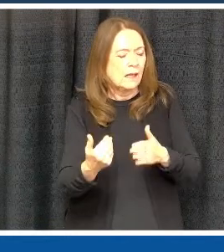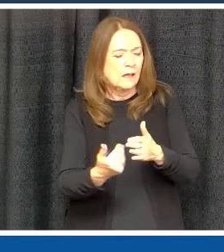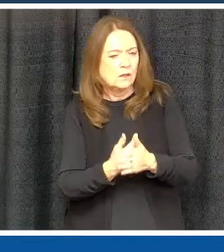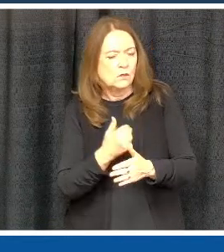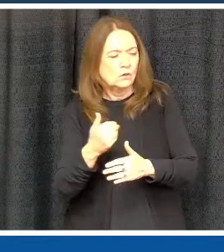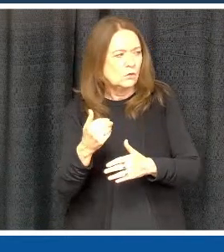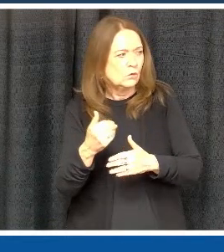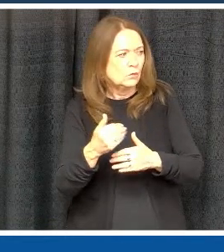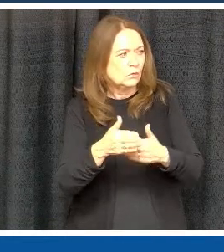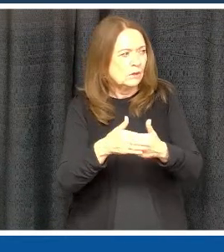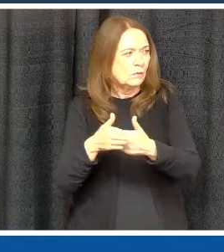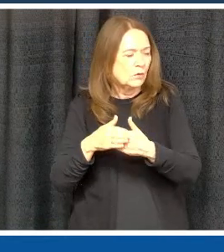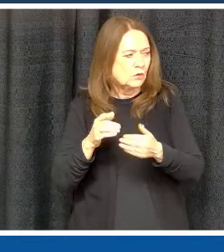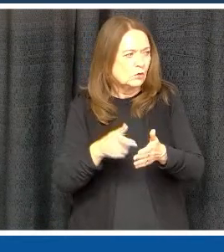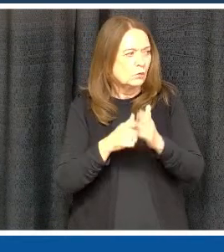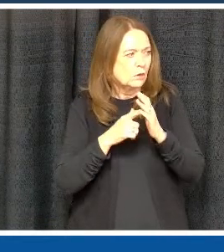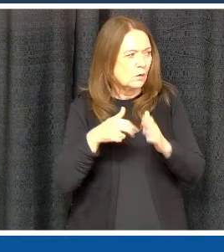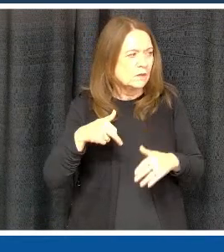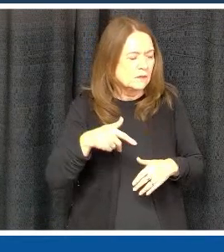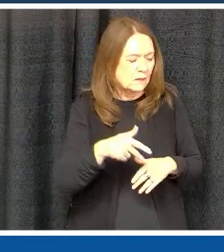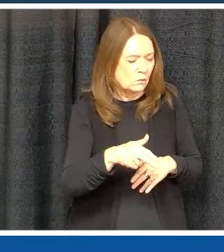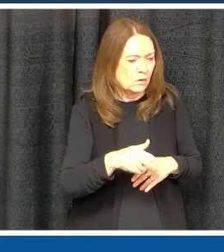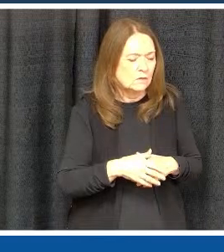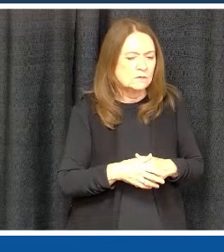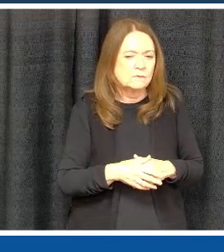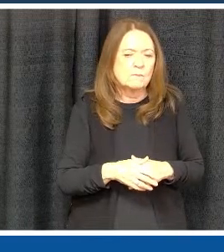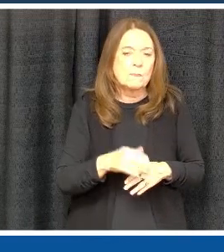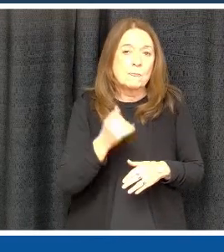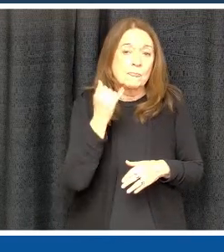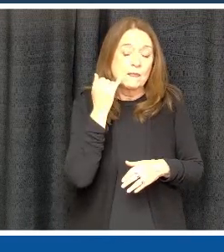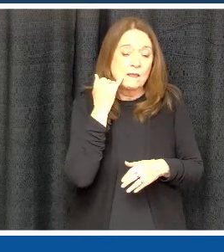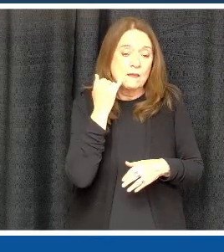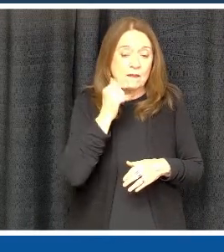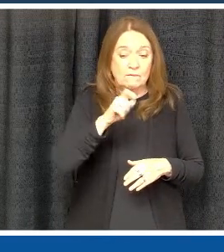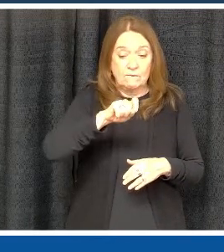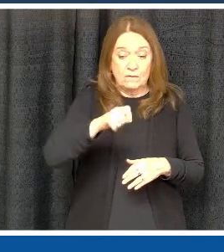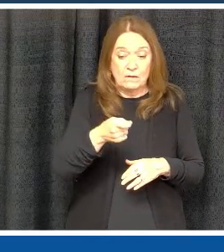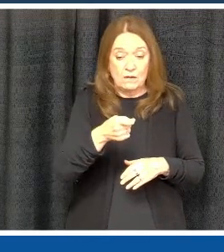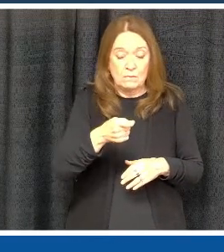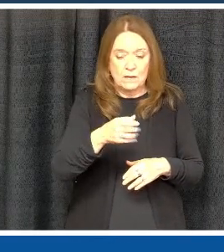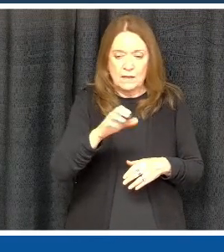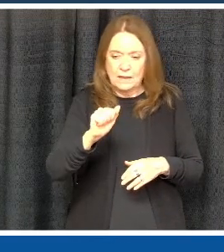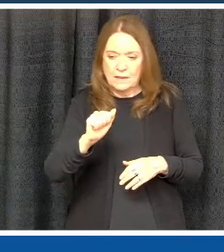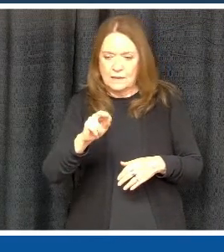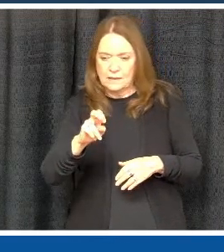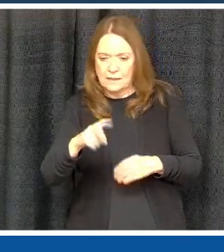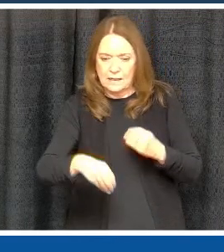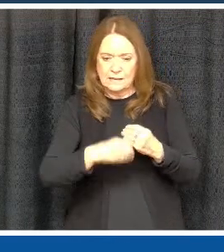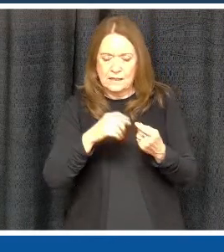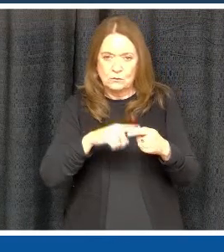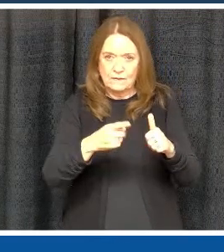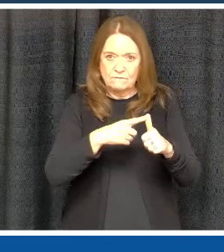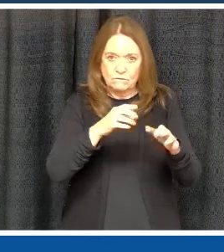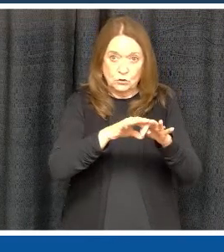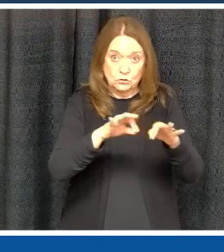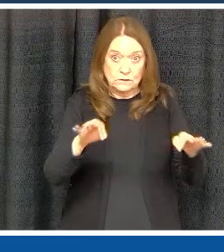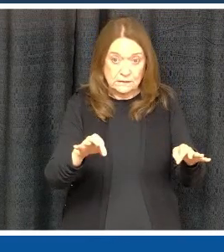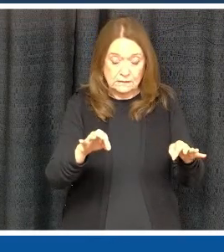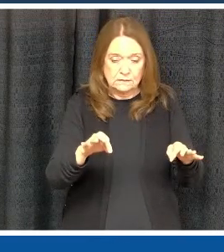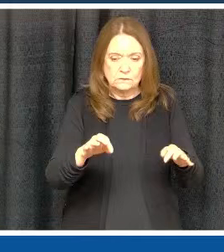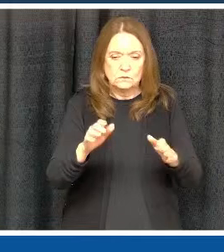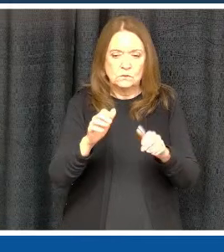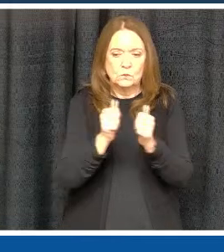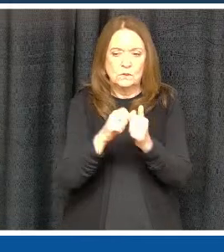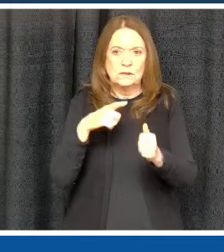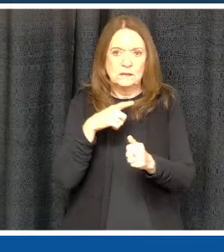to require sidewalks. If the comma is added here and is added here to that first sentence in the legislative intent,